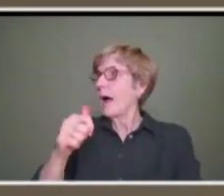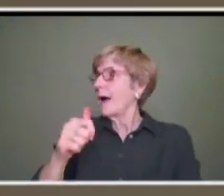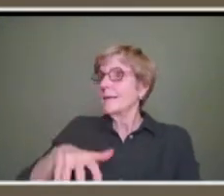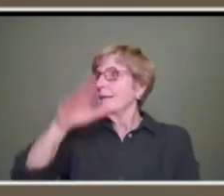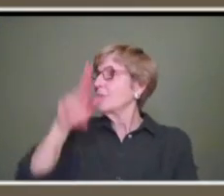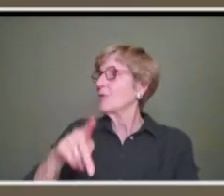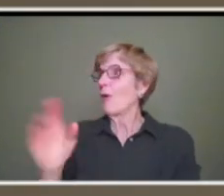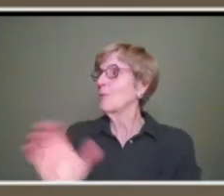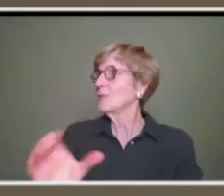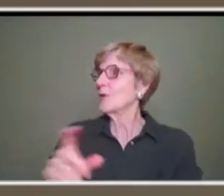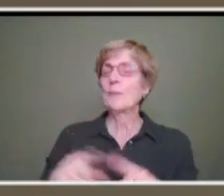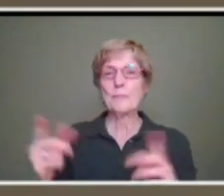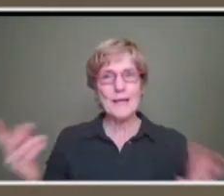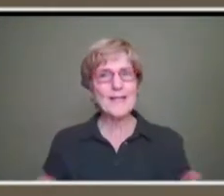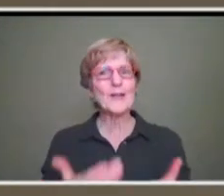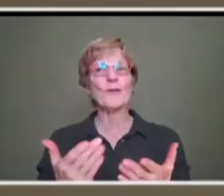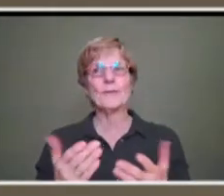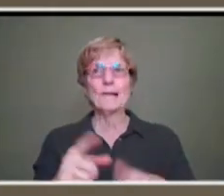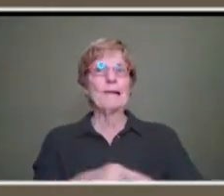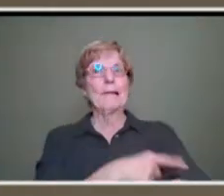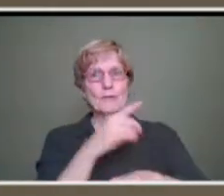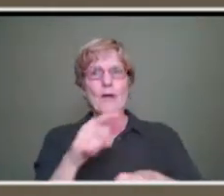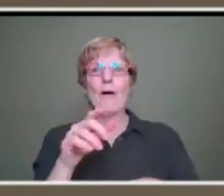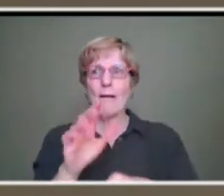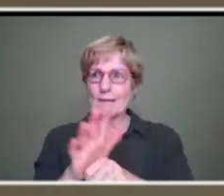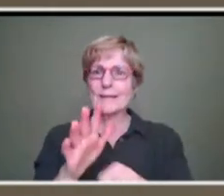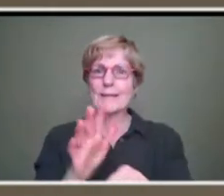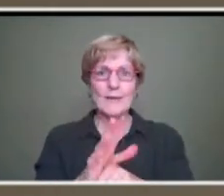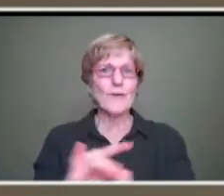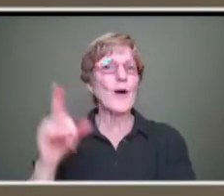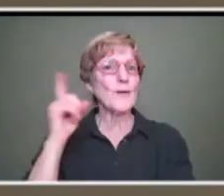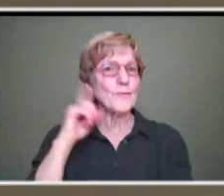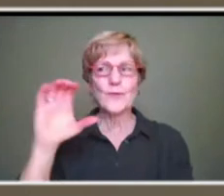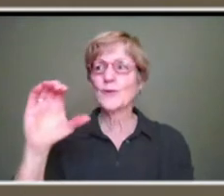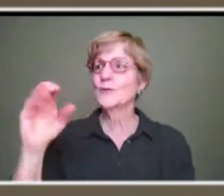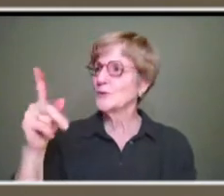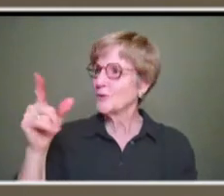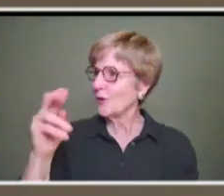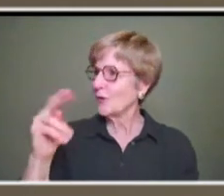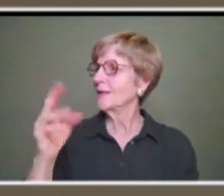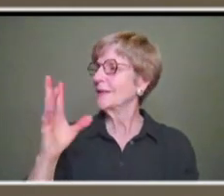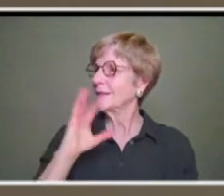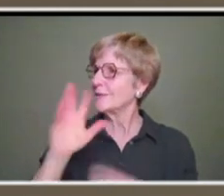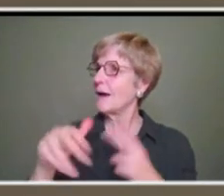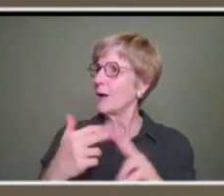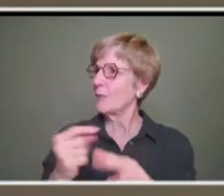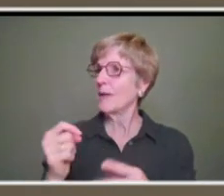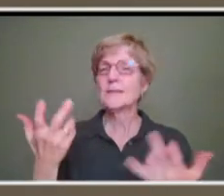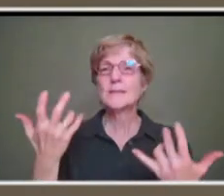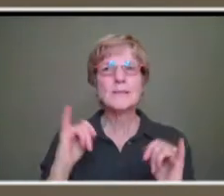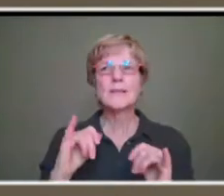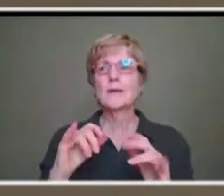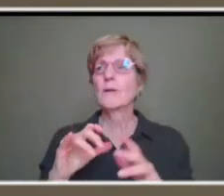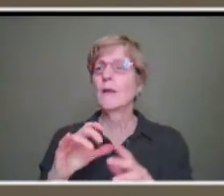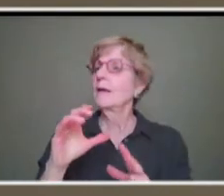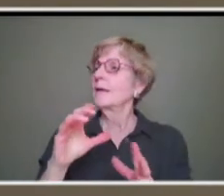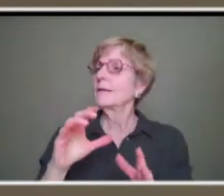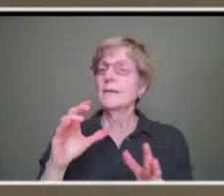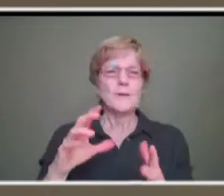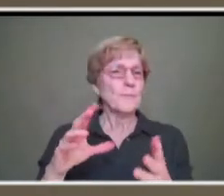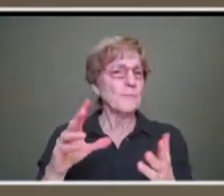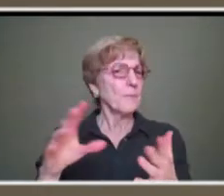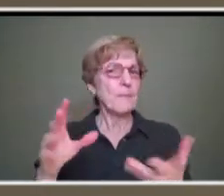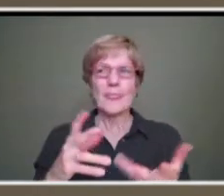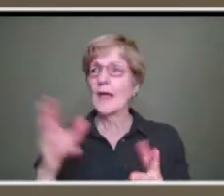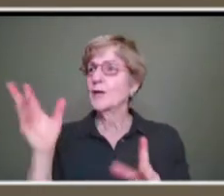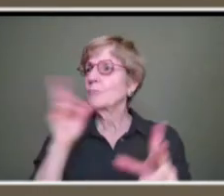right but I've been here long enough and I've heard I've heard Charlene talk about it but it doesn't matter there's gentrification and displacement all throughout